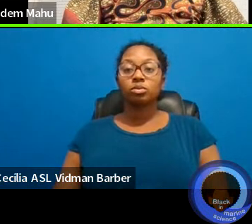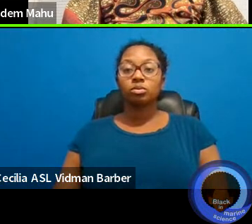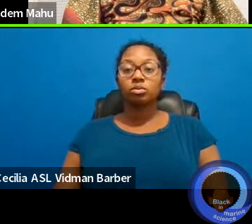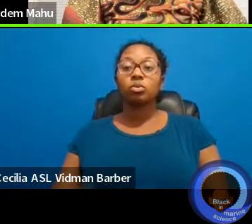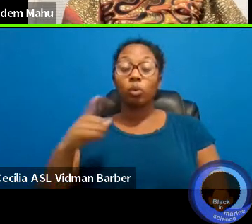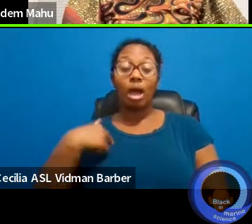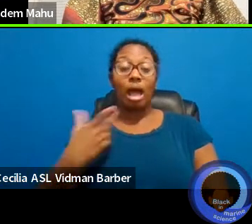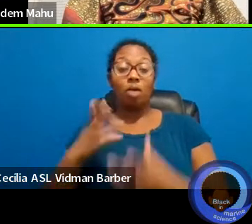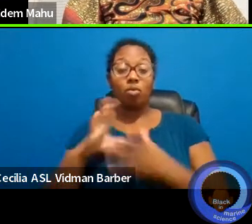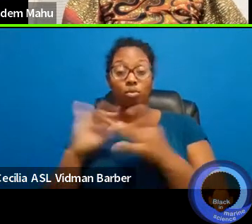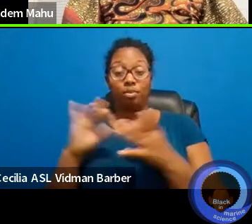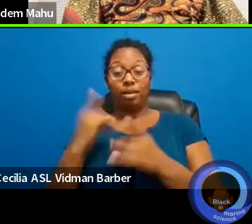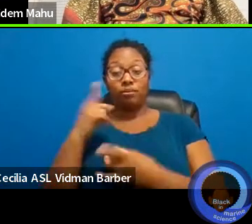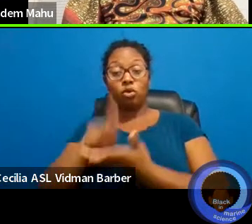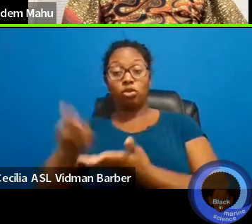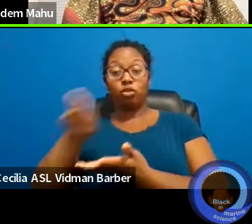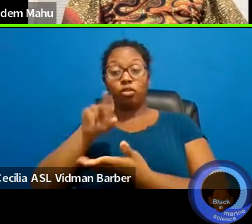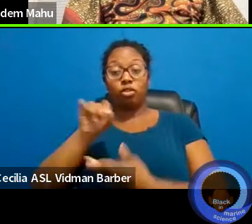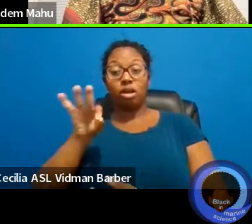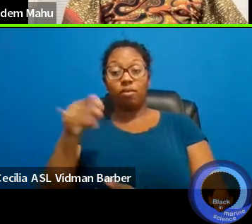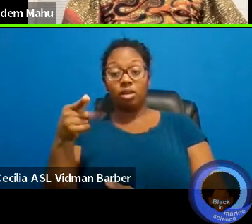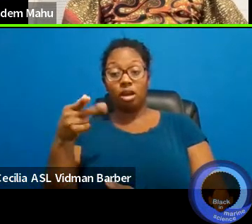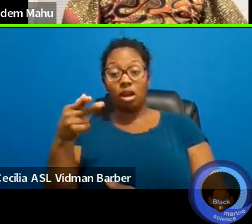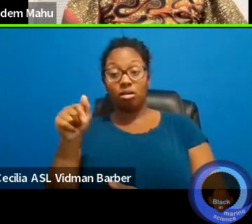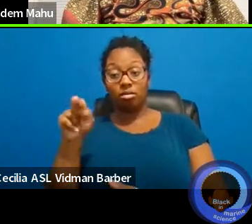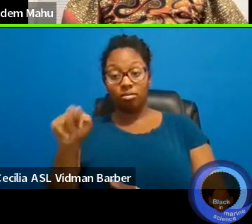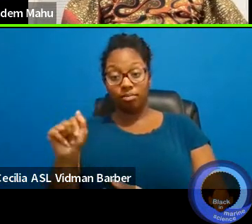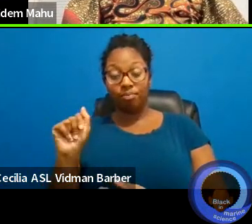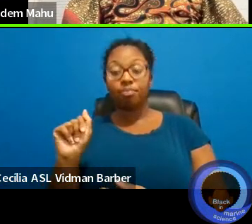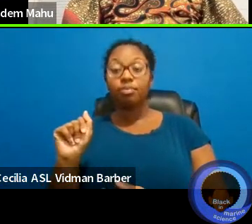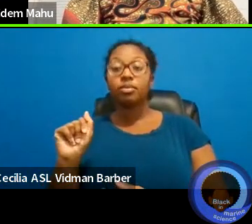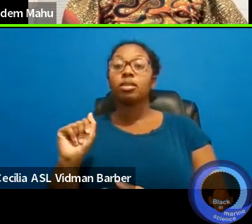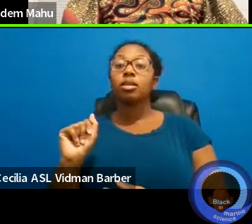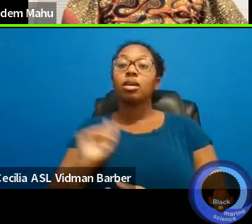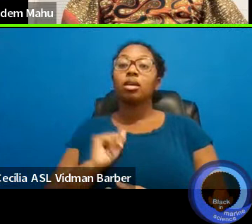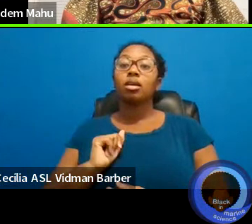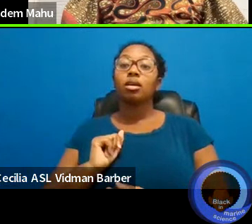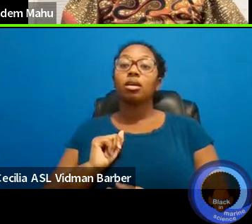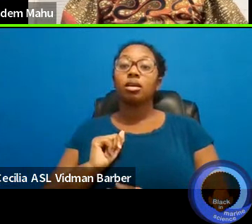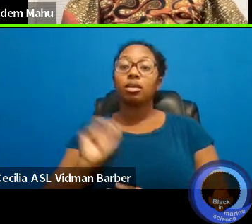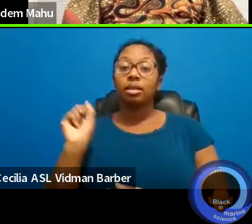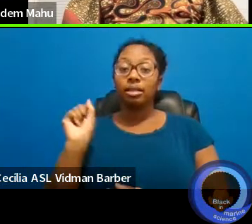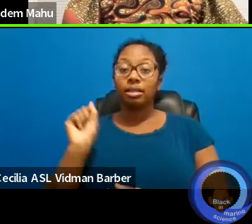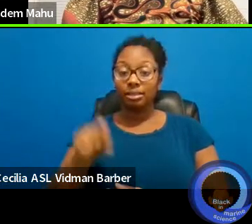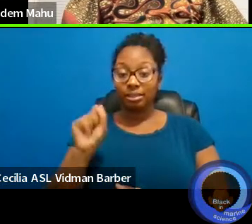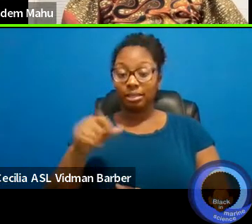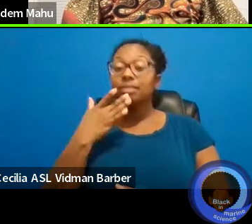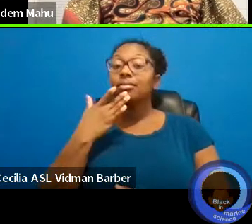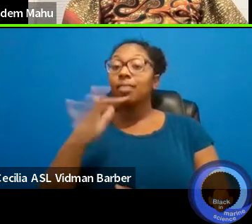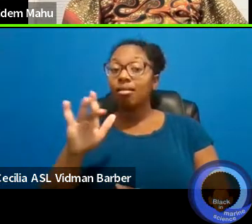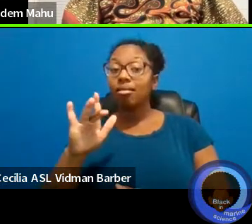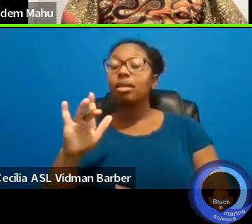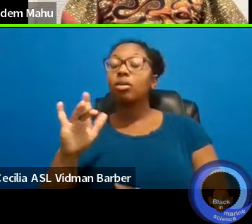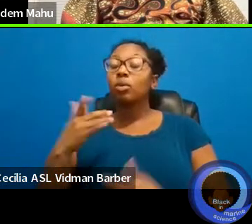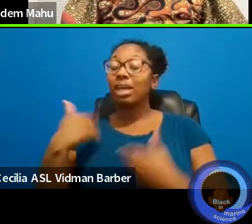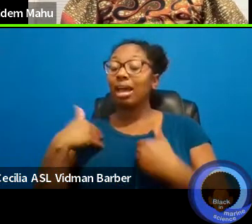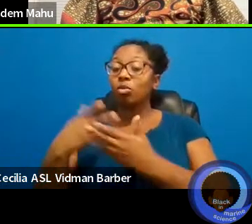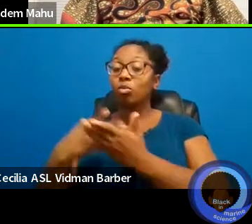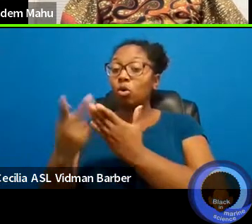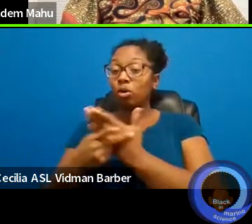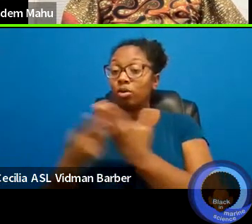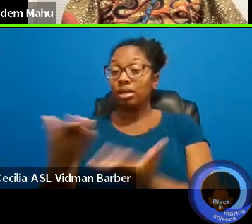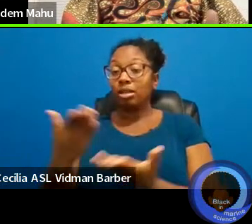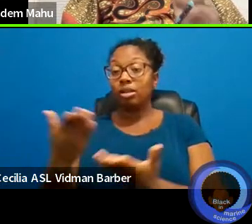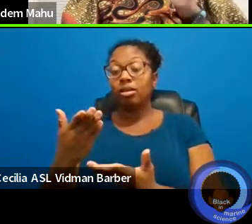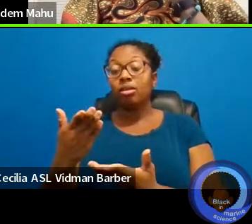Ghana. Fortunately, the University of Ghana has a program in marine science. It used to be